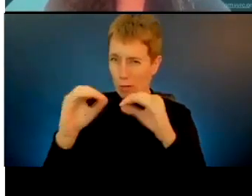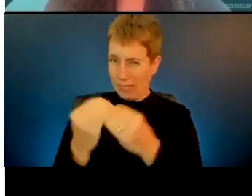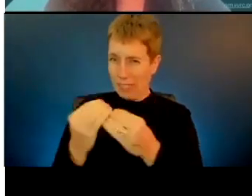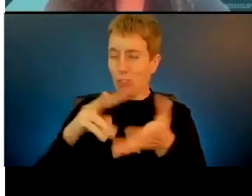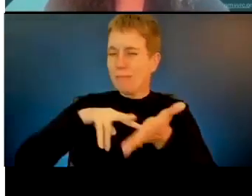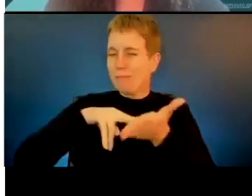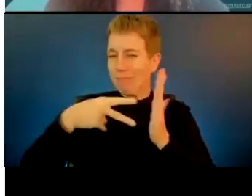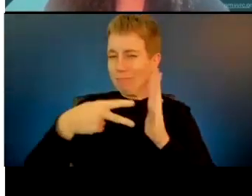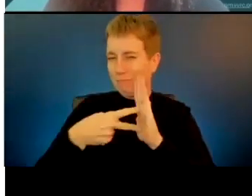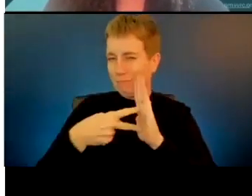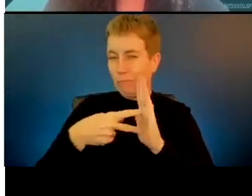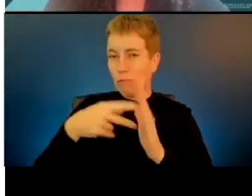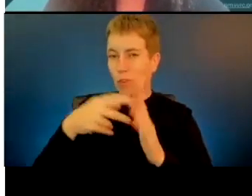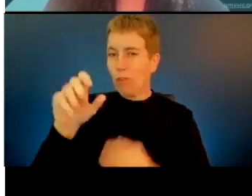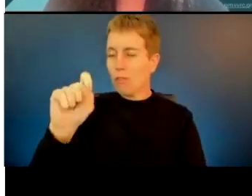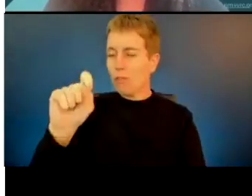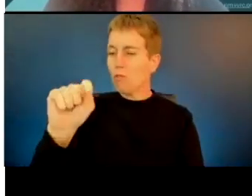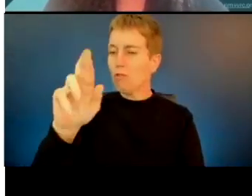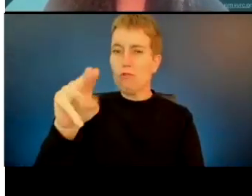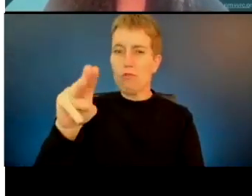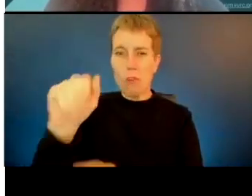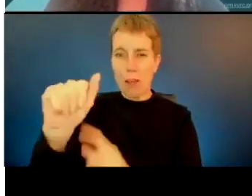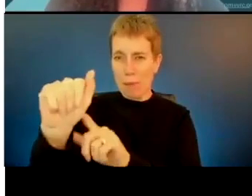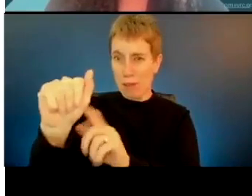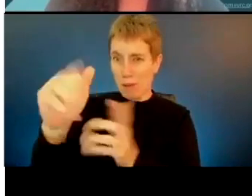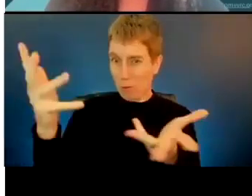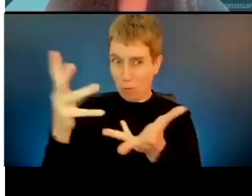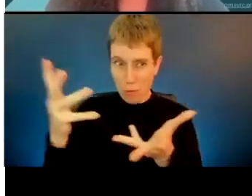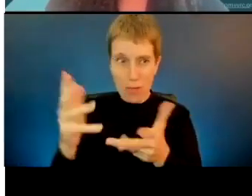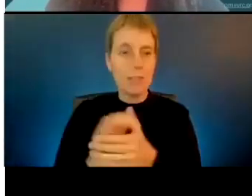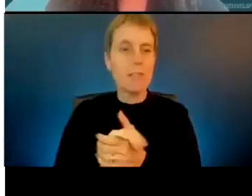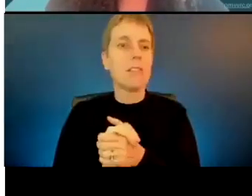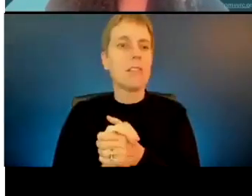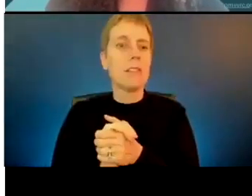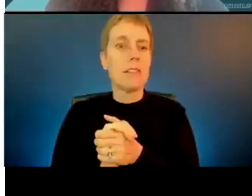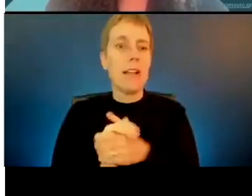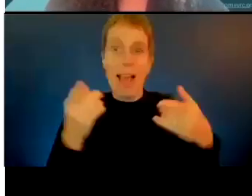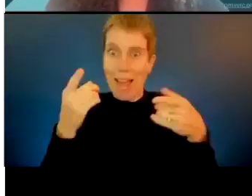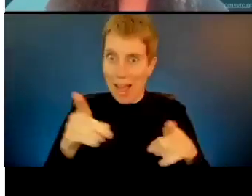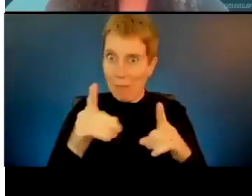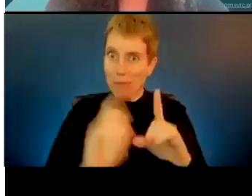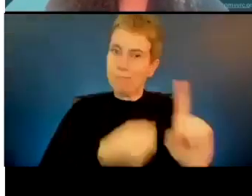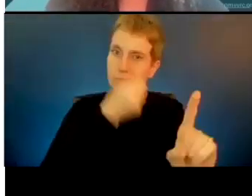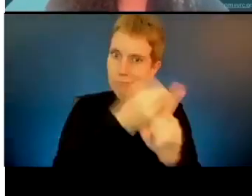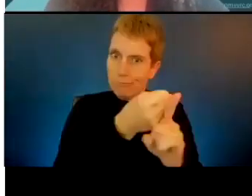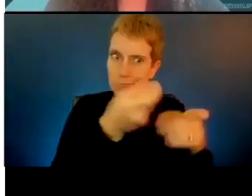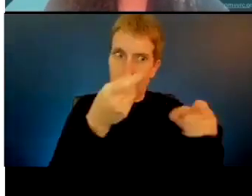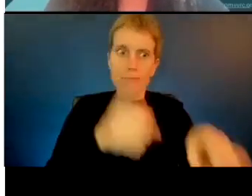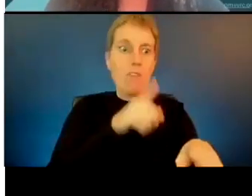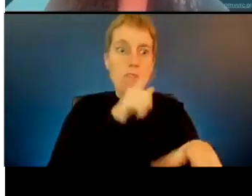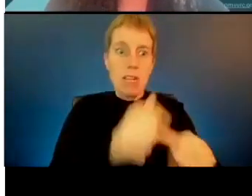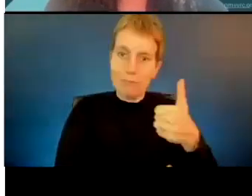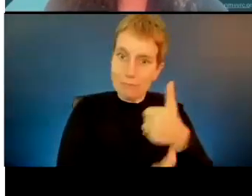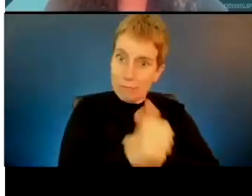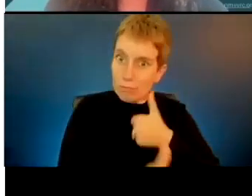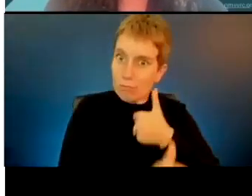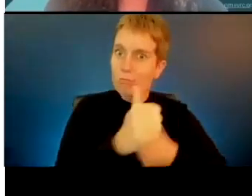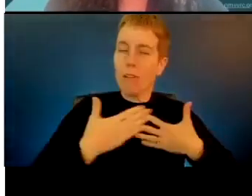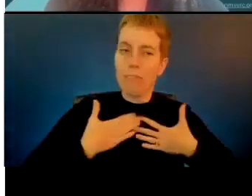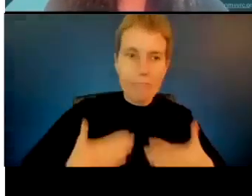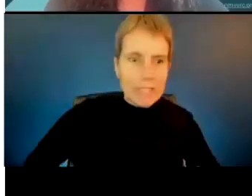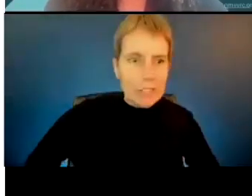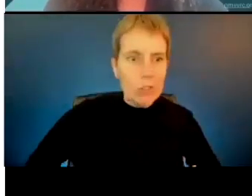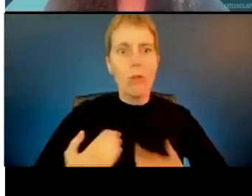physical harm, emotional harm, or life-threatening harm that has lasting adverse effects on the individual's mental